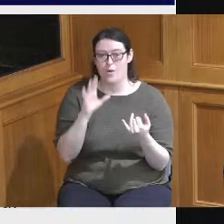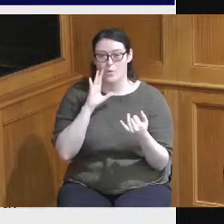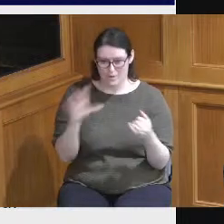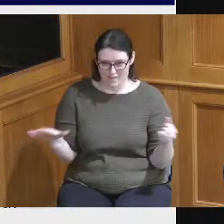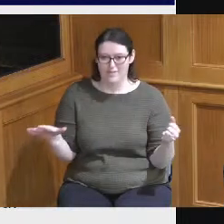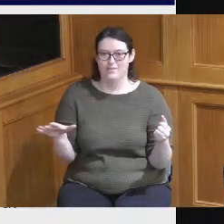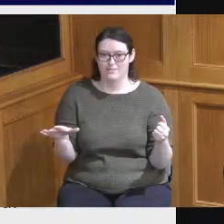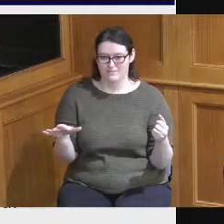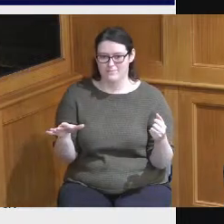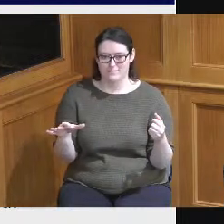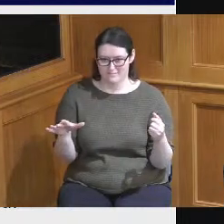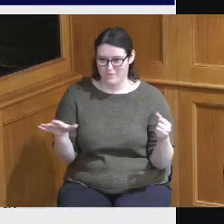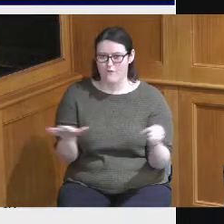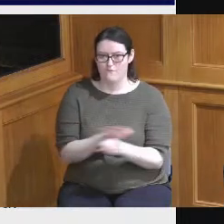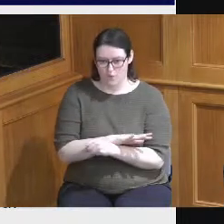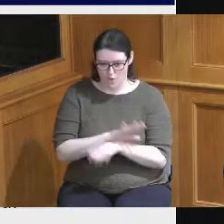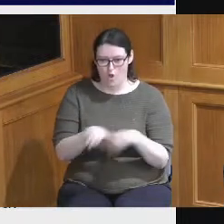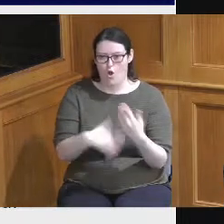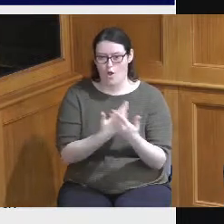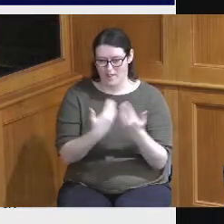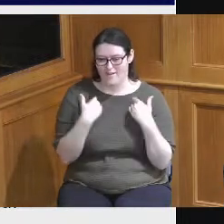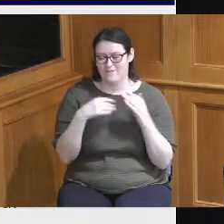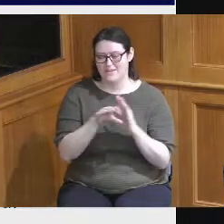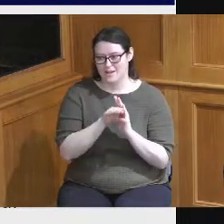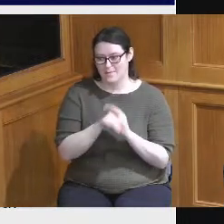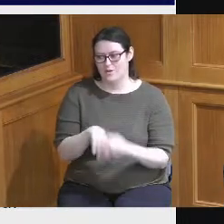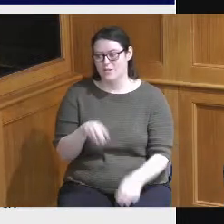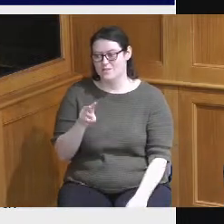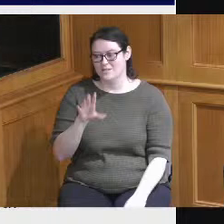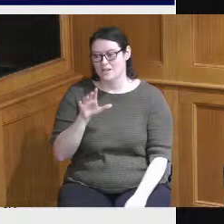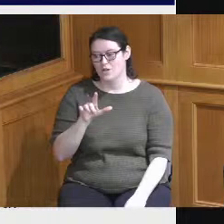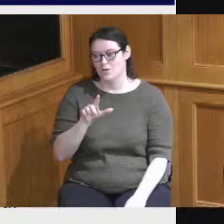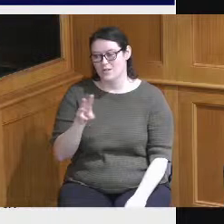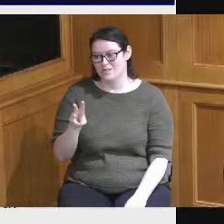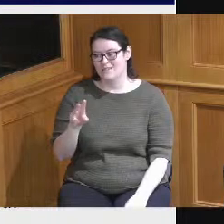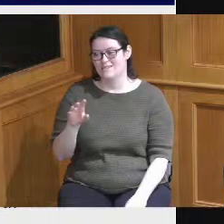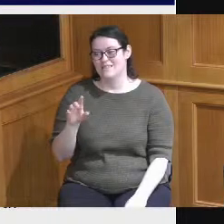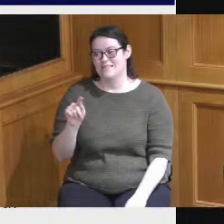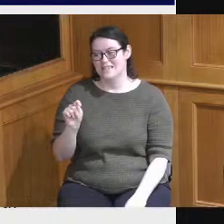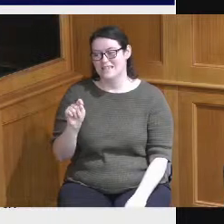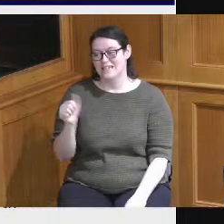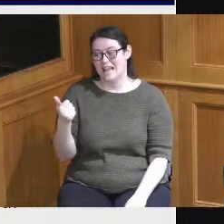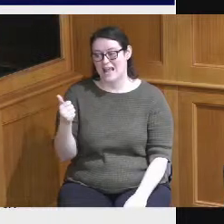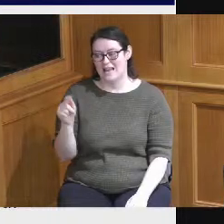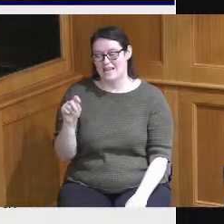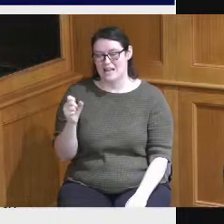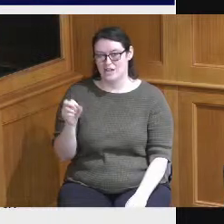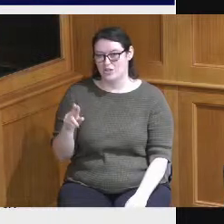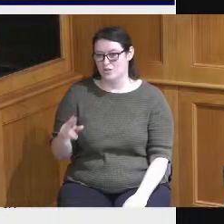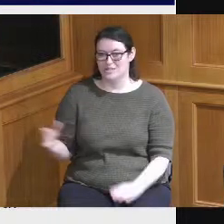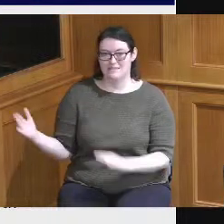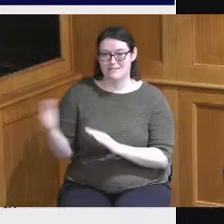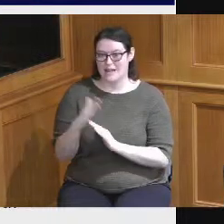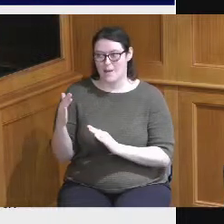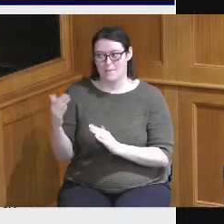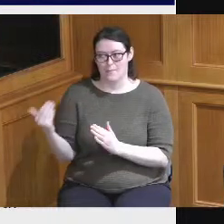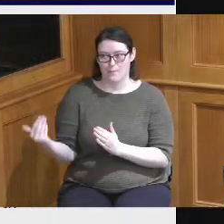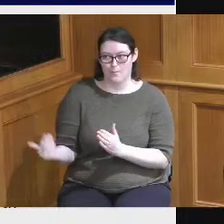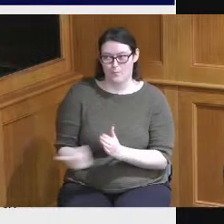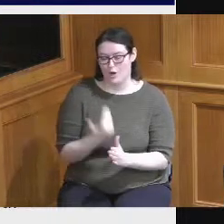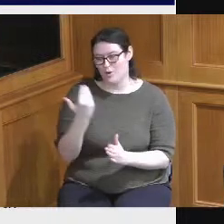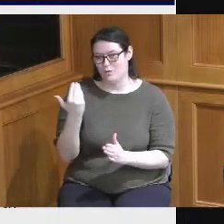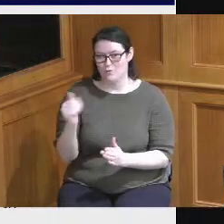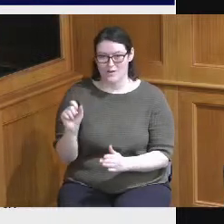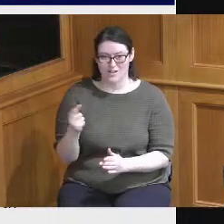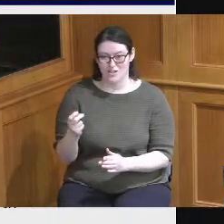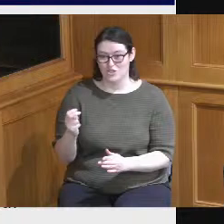that. Also, 626 T10 tasers. These are the best of the best. This is brand new. Axon just came out